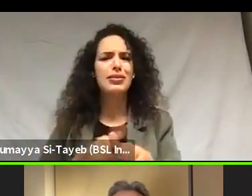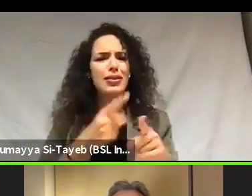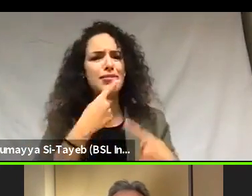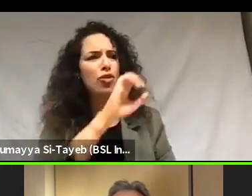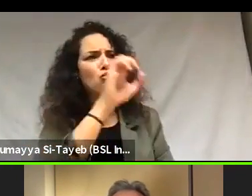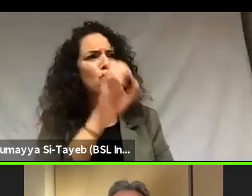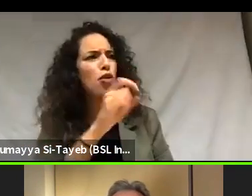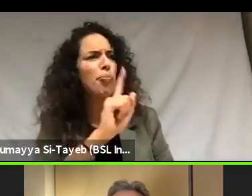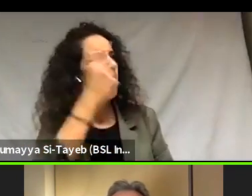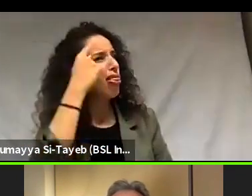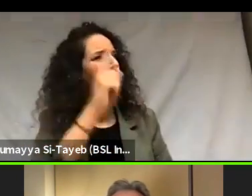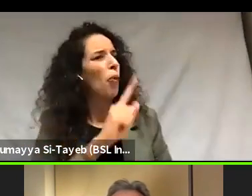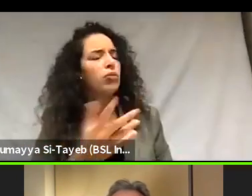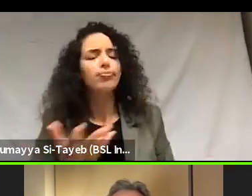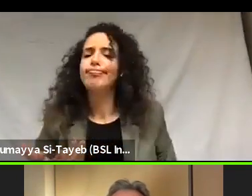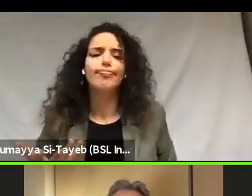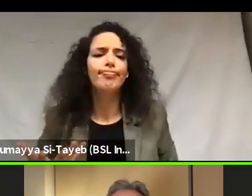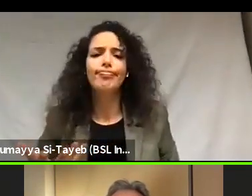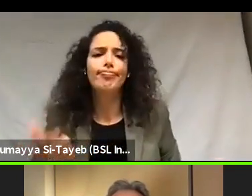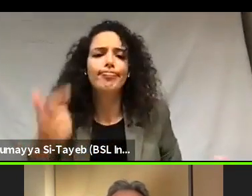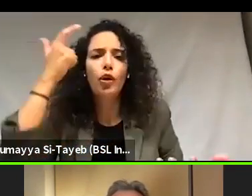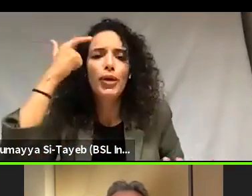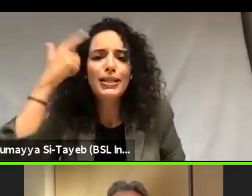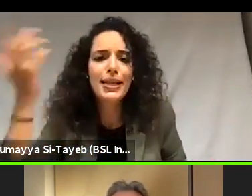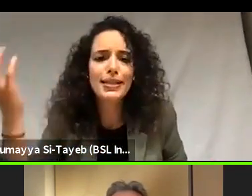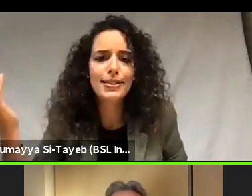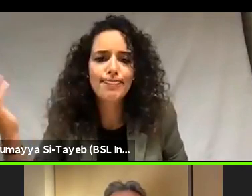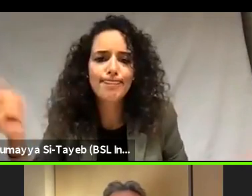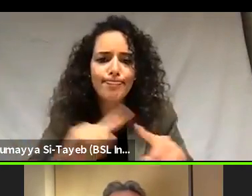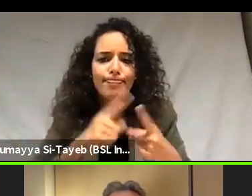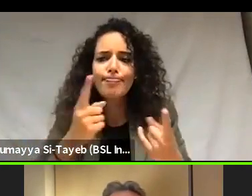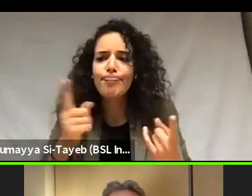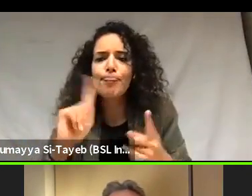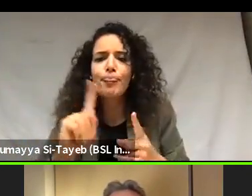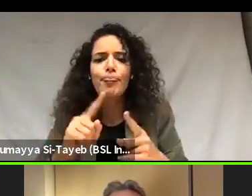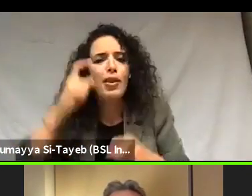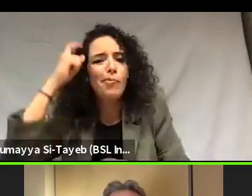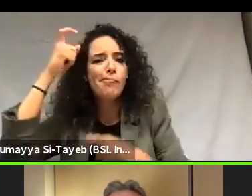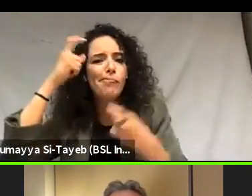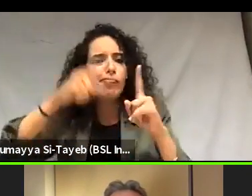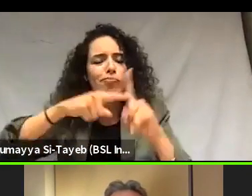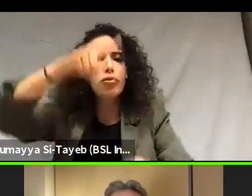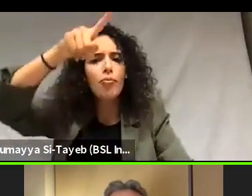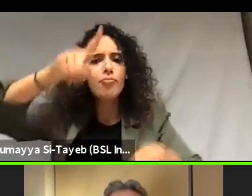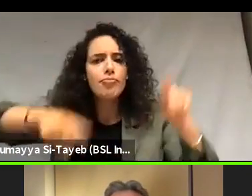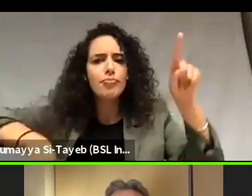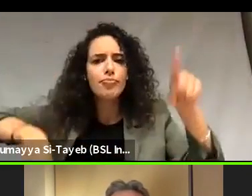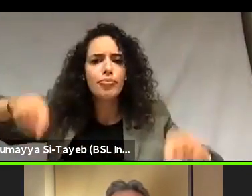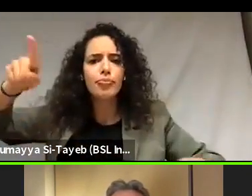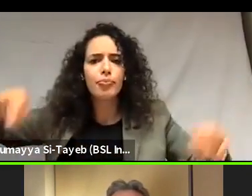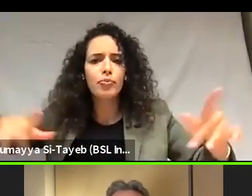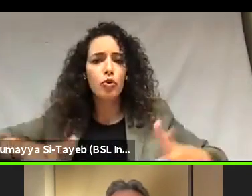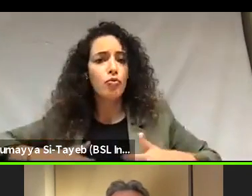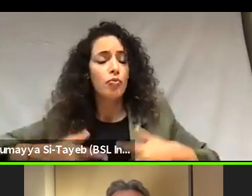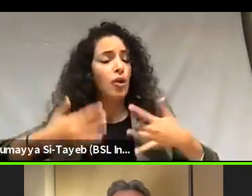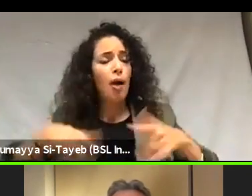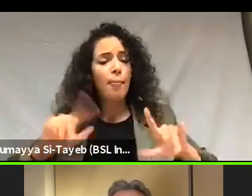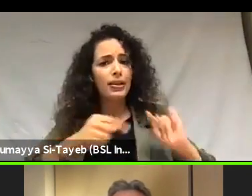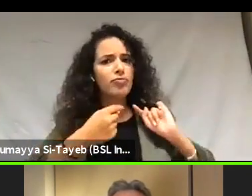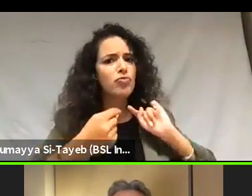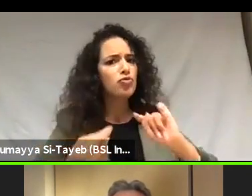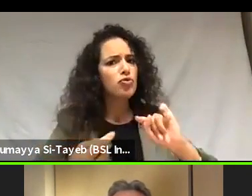same way as somebody in Luxembourg thinks. So, you know, it's a prejudice that I've always fought against in